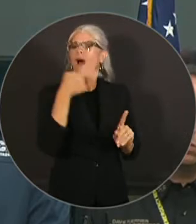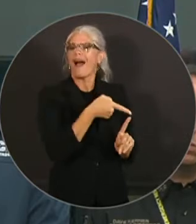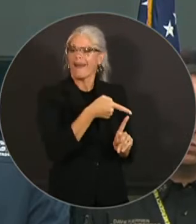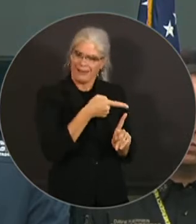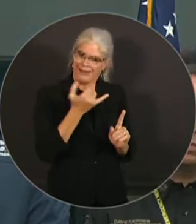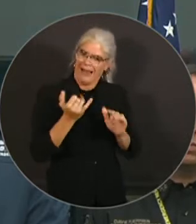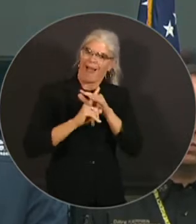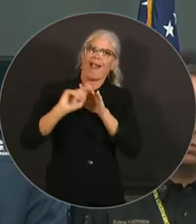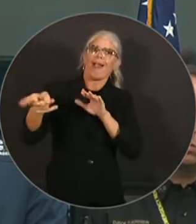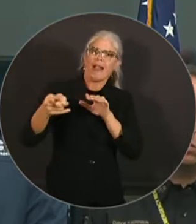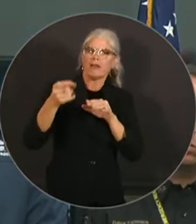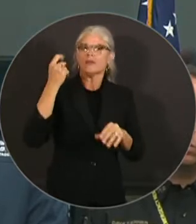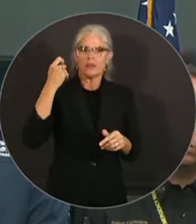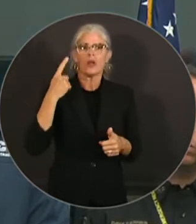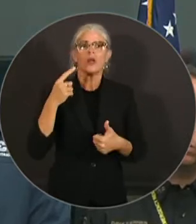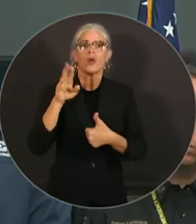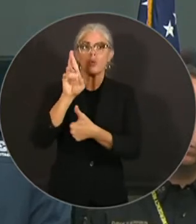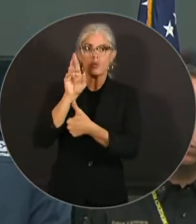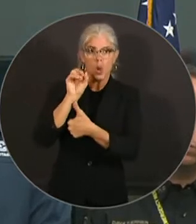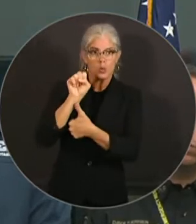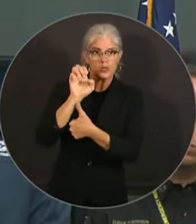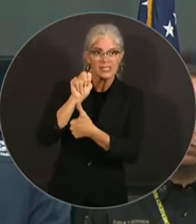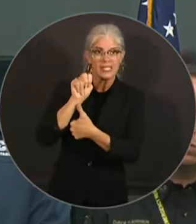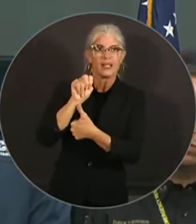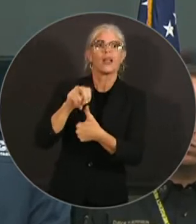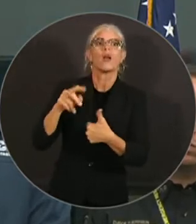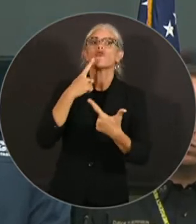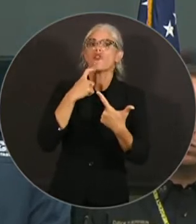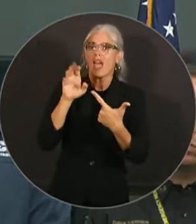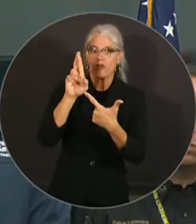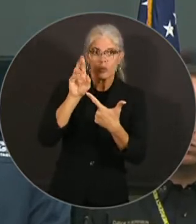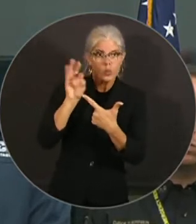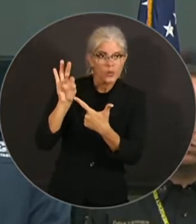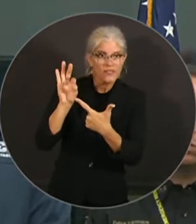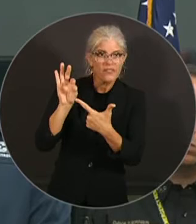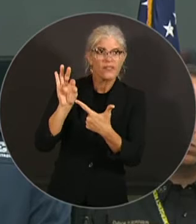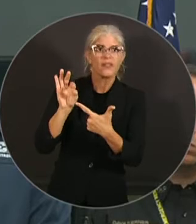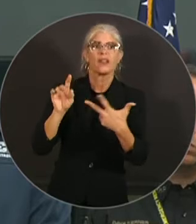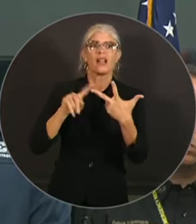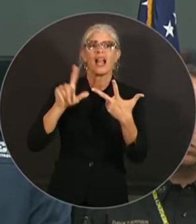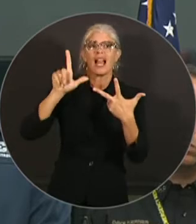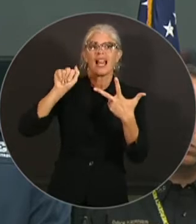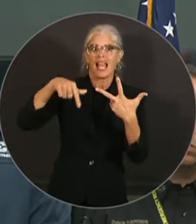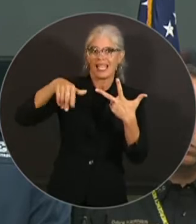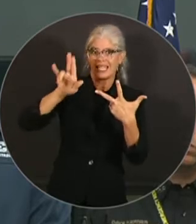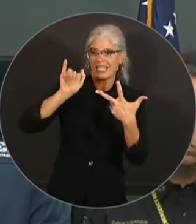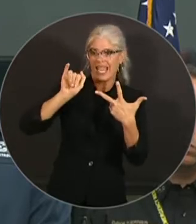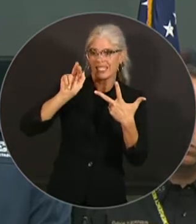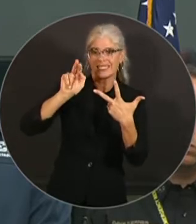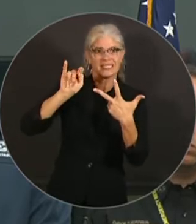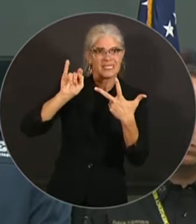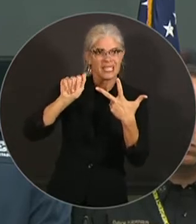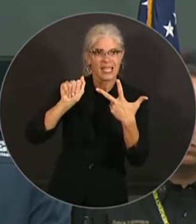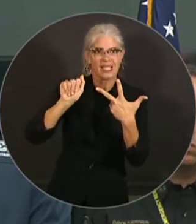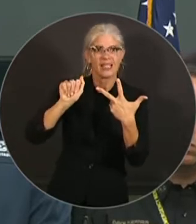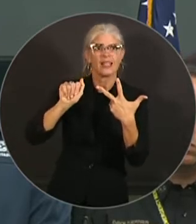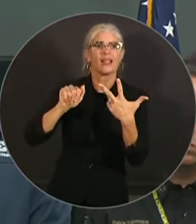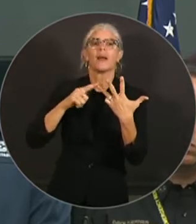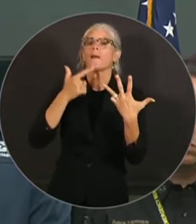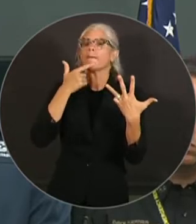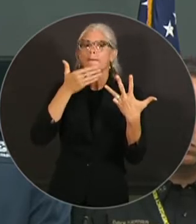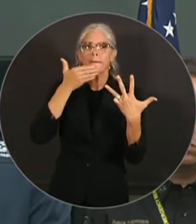that. Rosen Properties, Red Roof Inns, Alofts, La Quintas, Motel 6, Best Western, Holiday